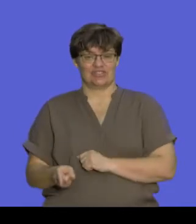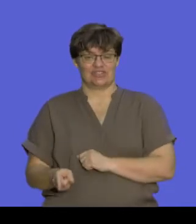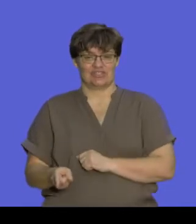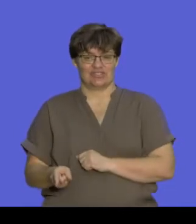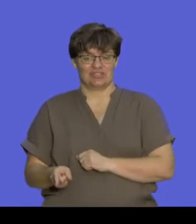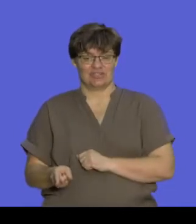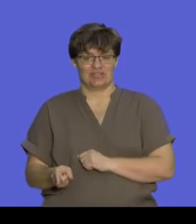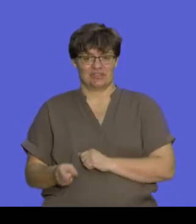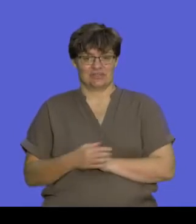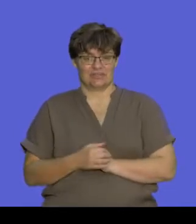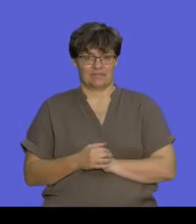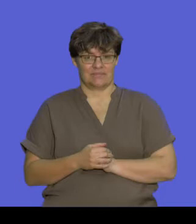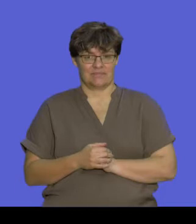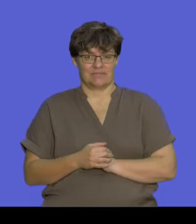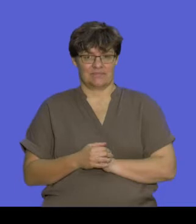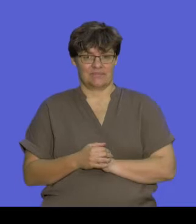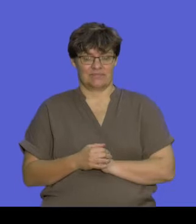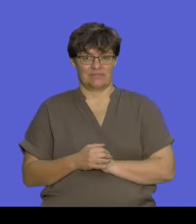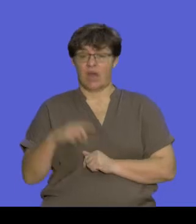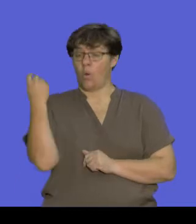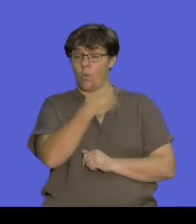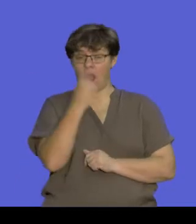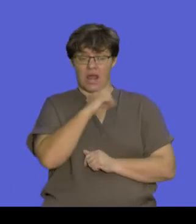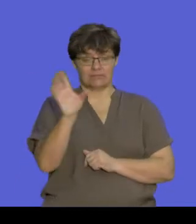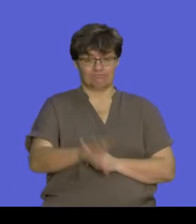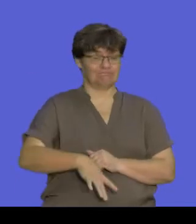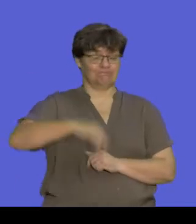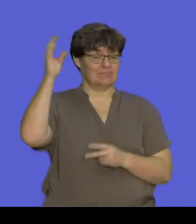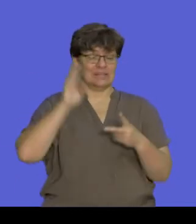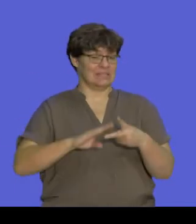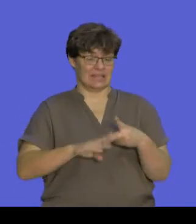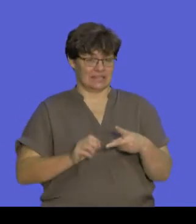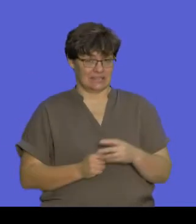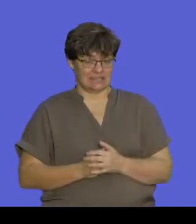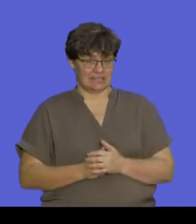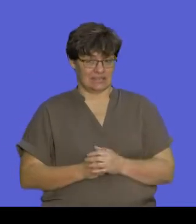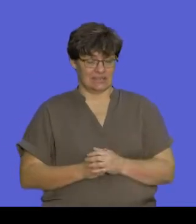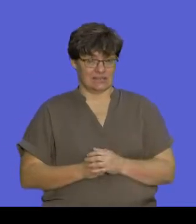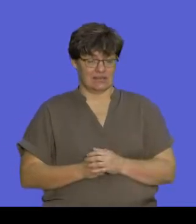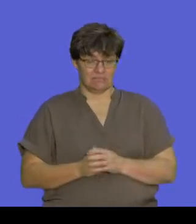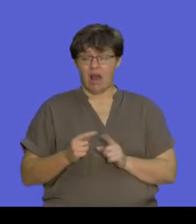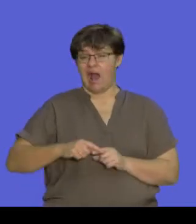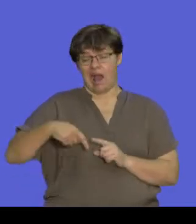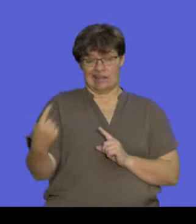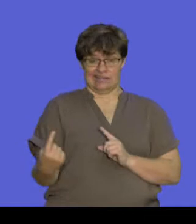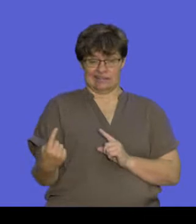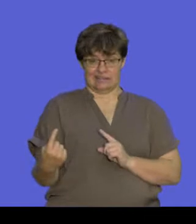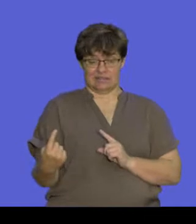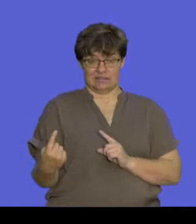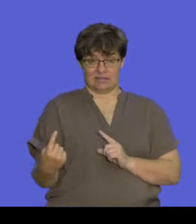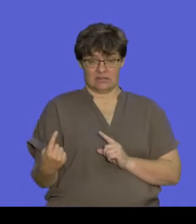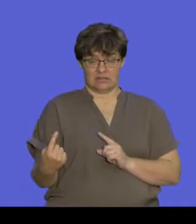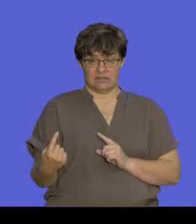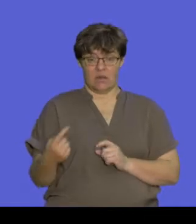didn't choose the white sock in the second time, there is an alternative. If I didn't choose a